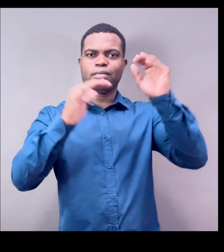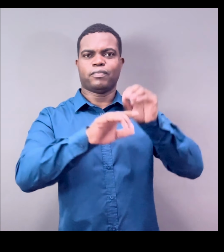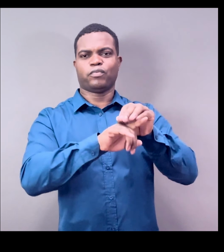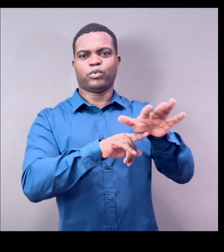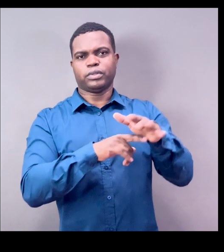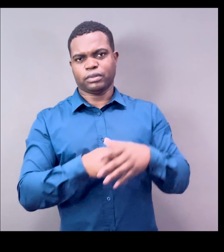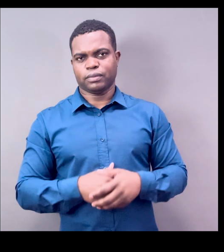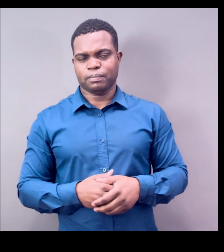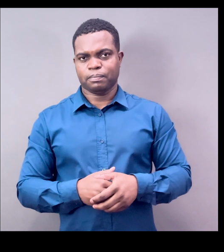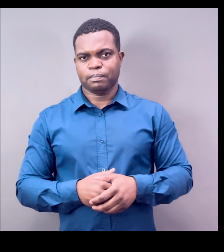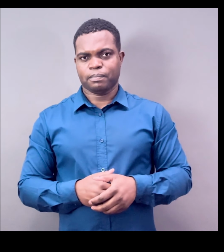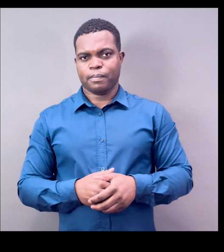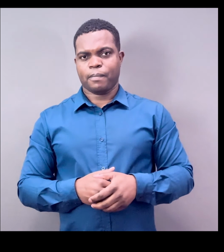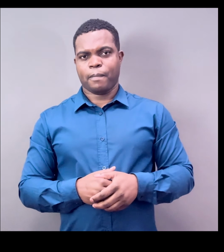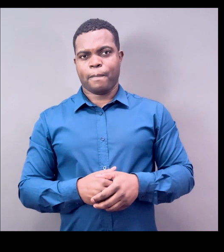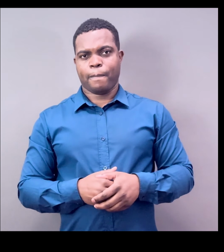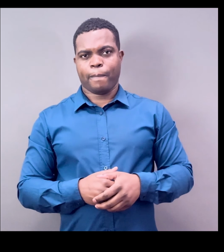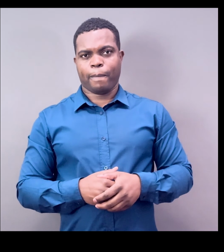high interest.